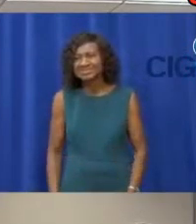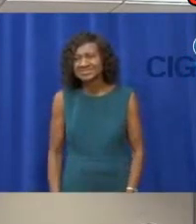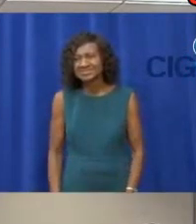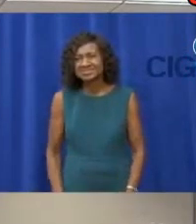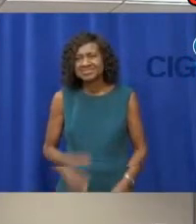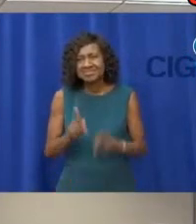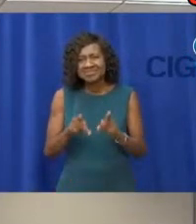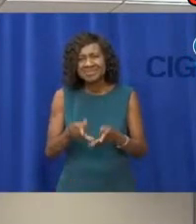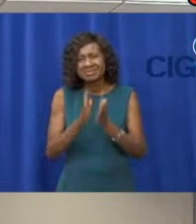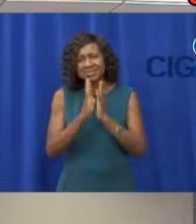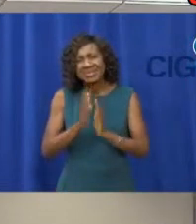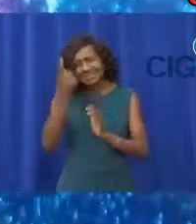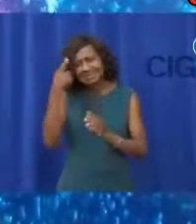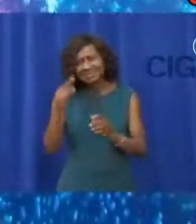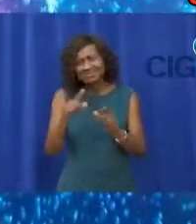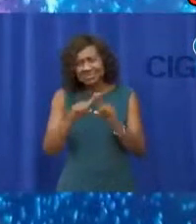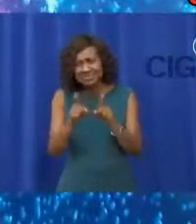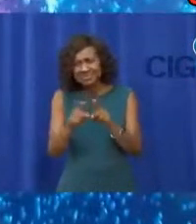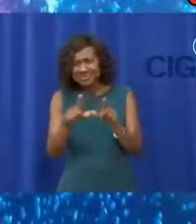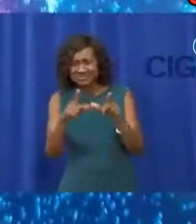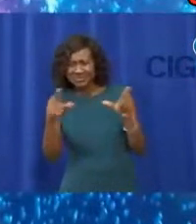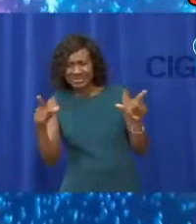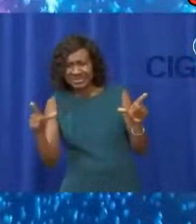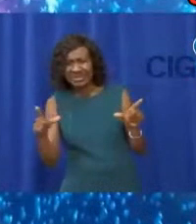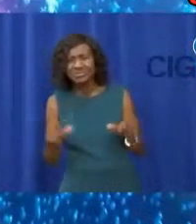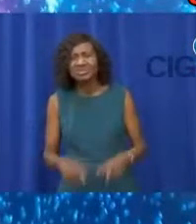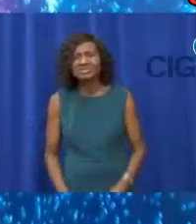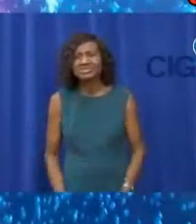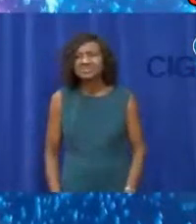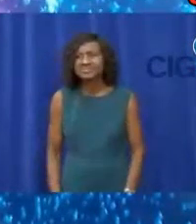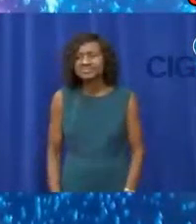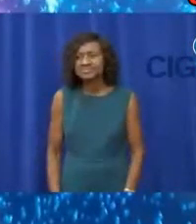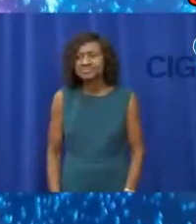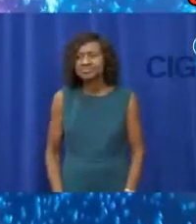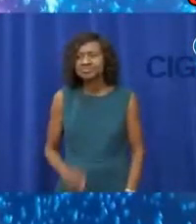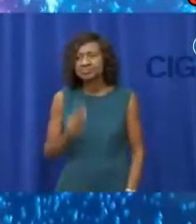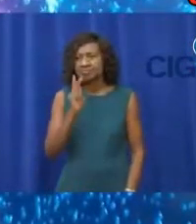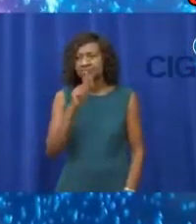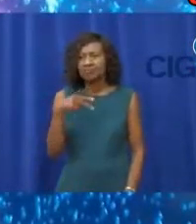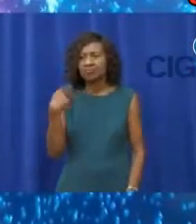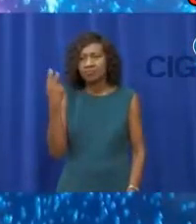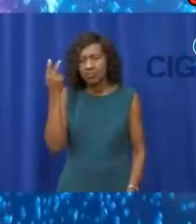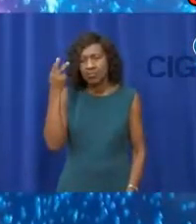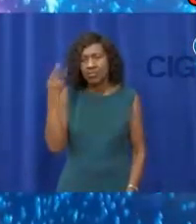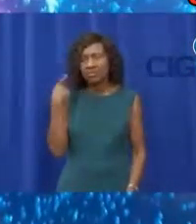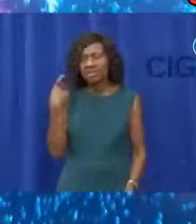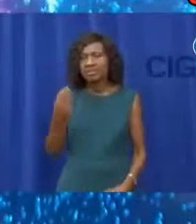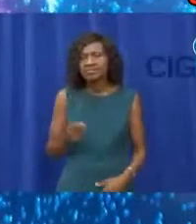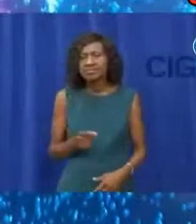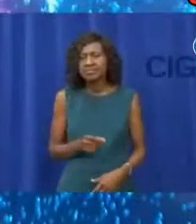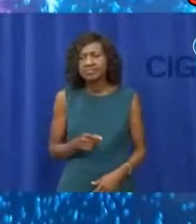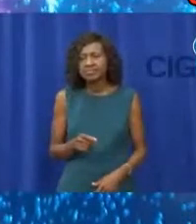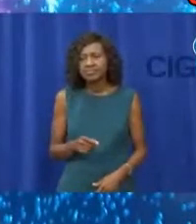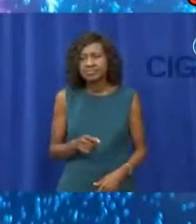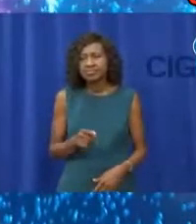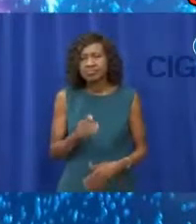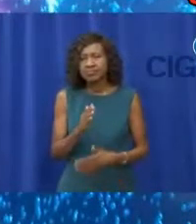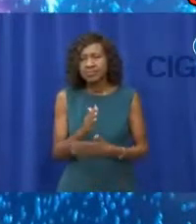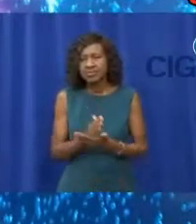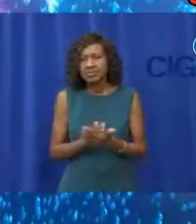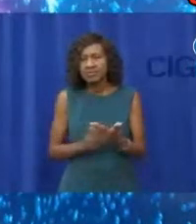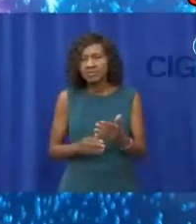in the community. So thank you. A question first for the Premier from Cayman News Service. Some CNS